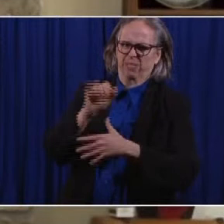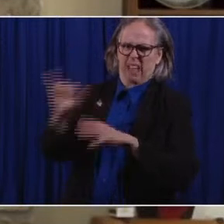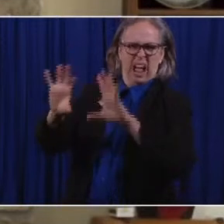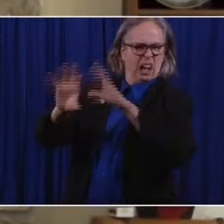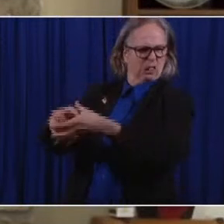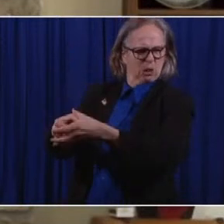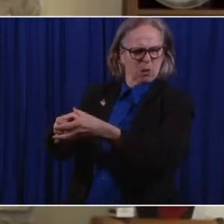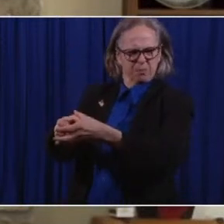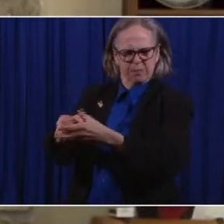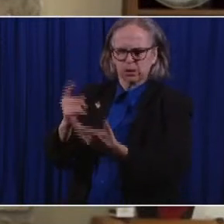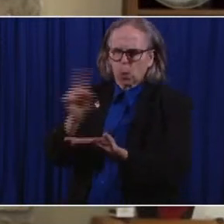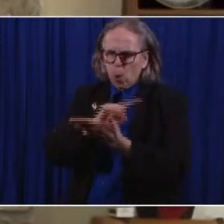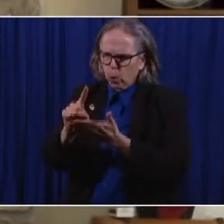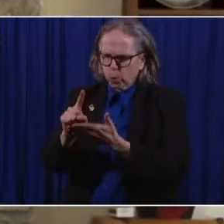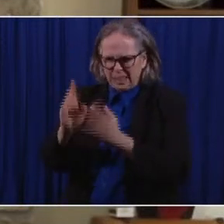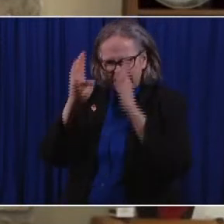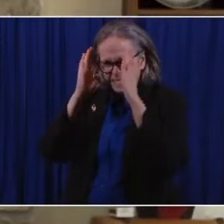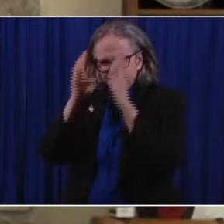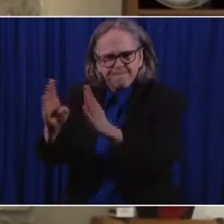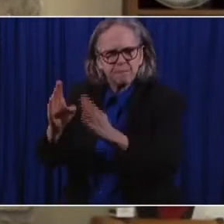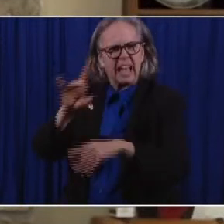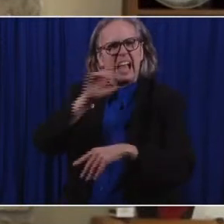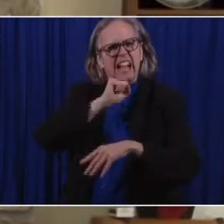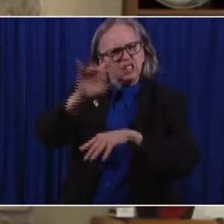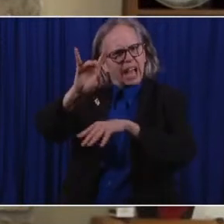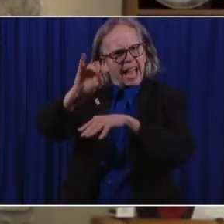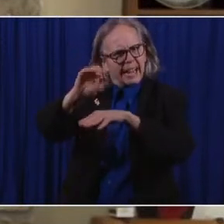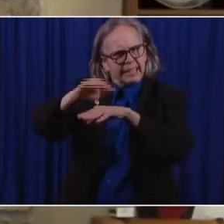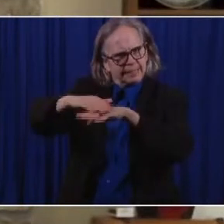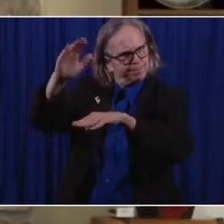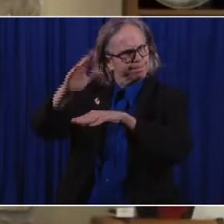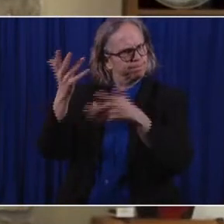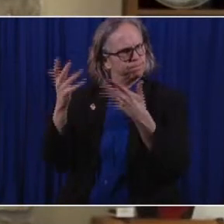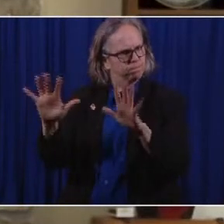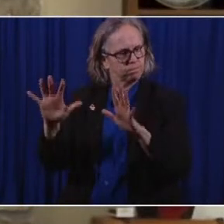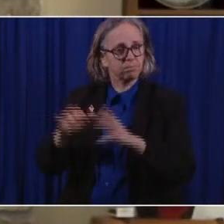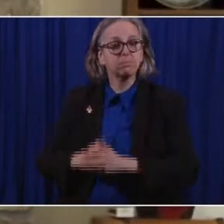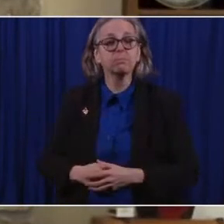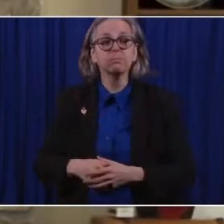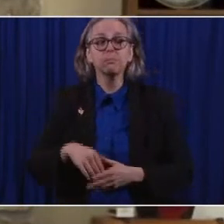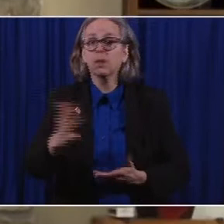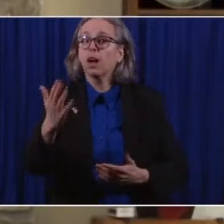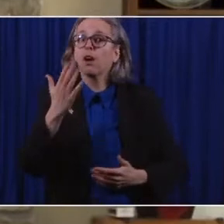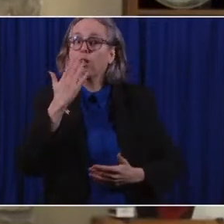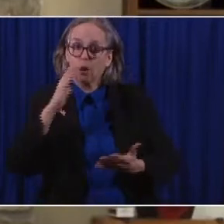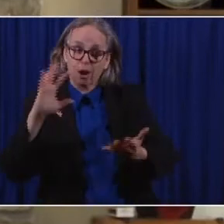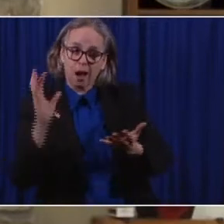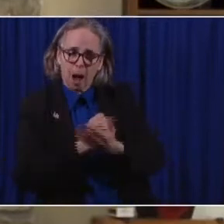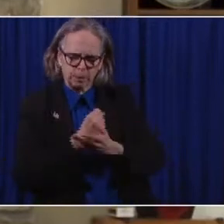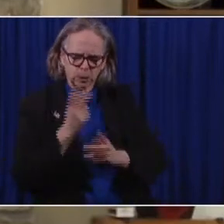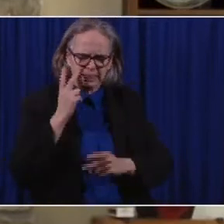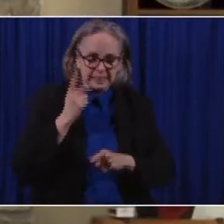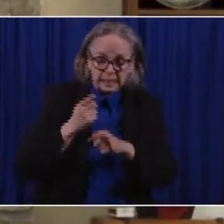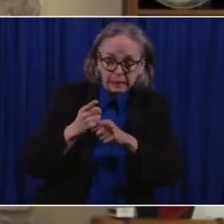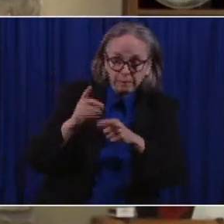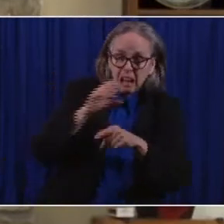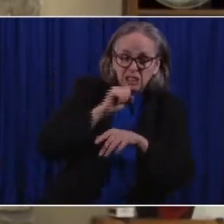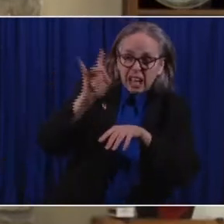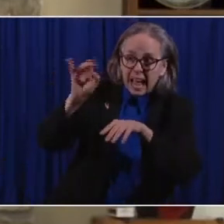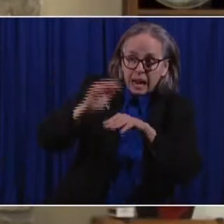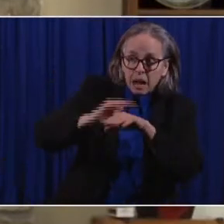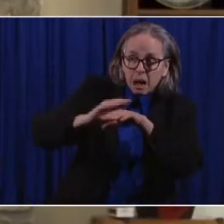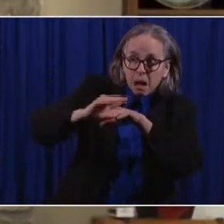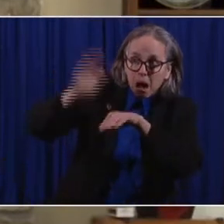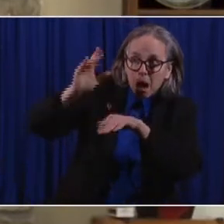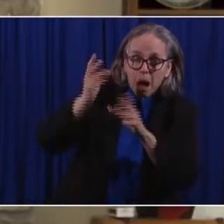that path. And we frankly want to see how that works the first week. This is going to continue to be a work in progress as we work our